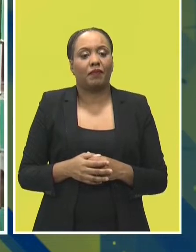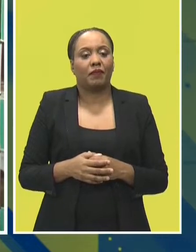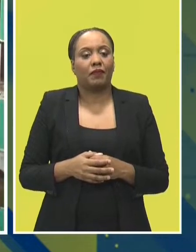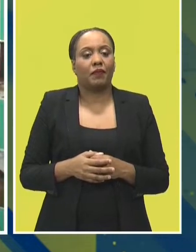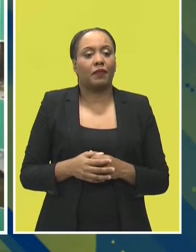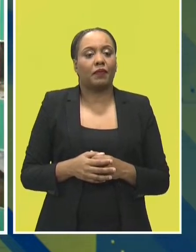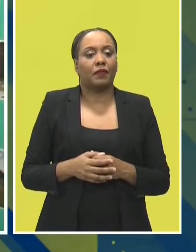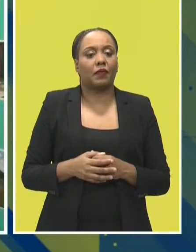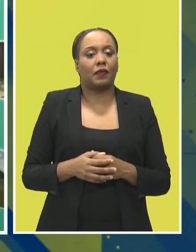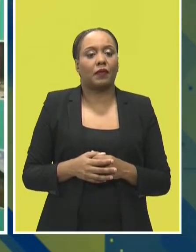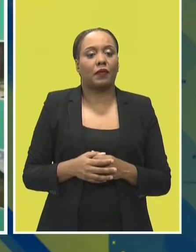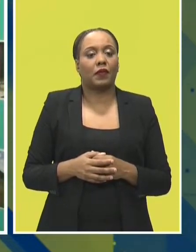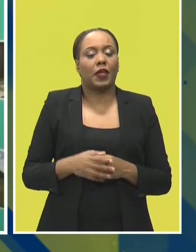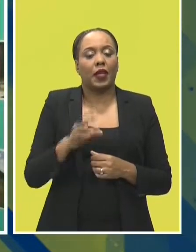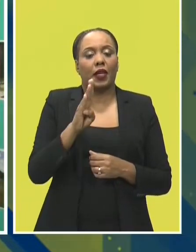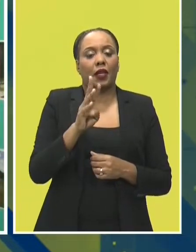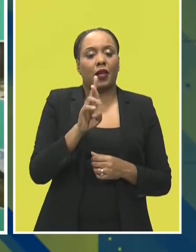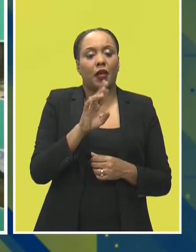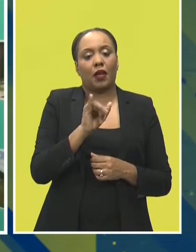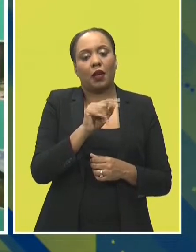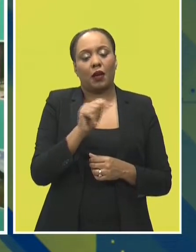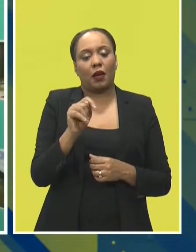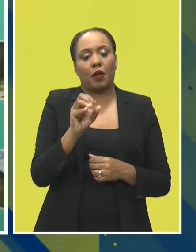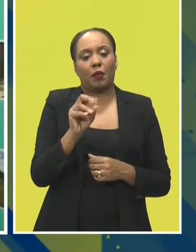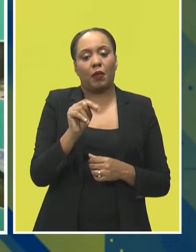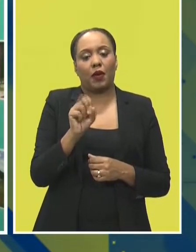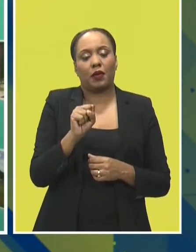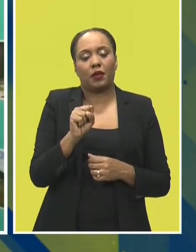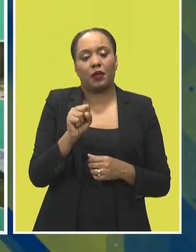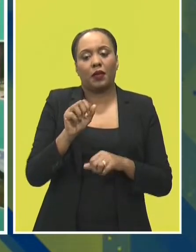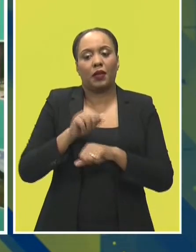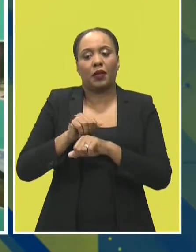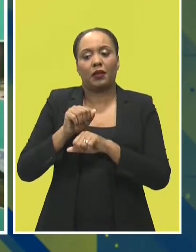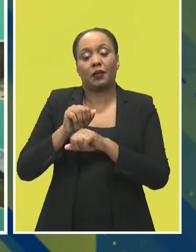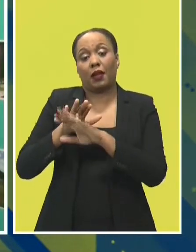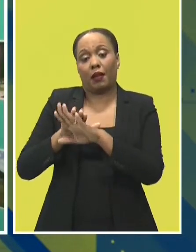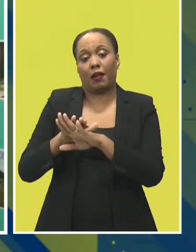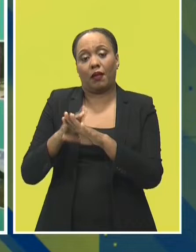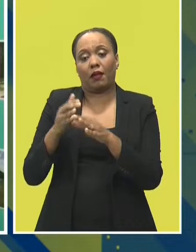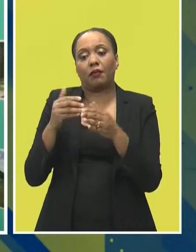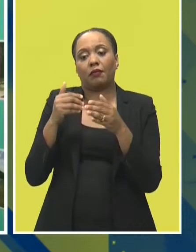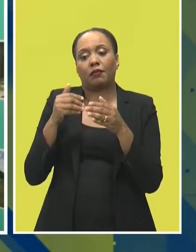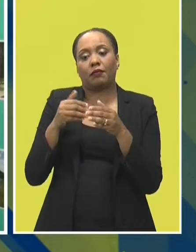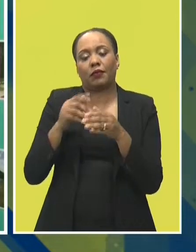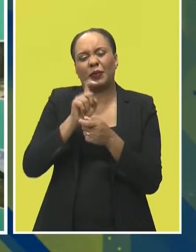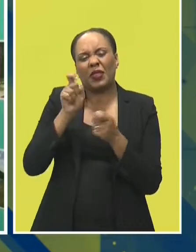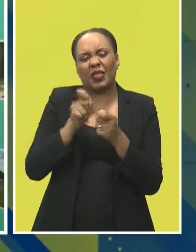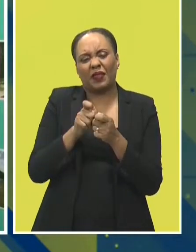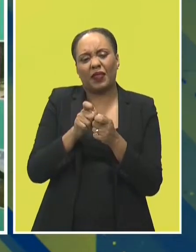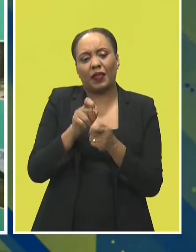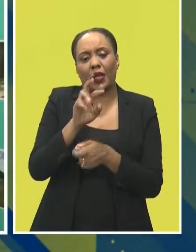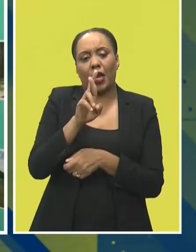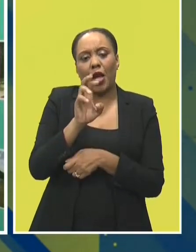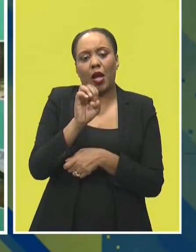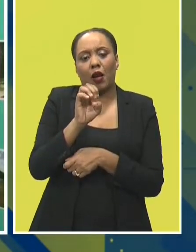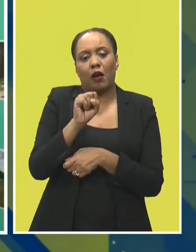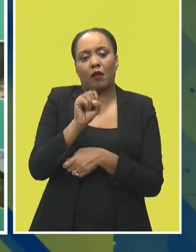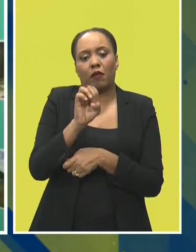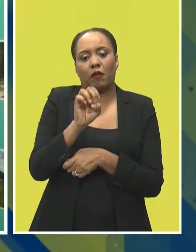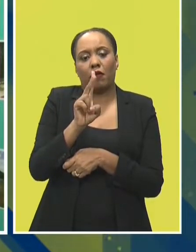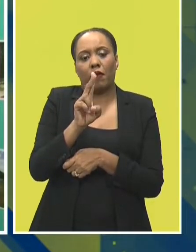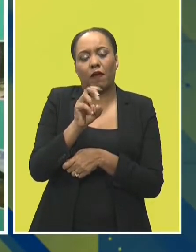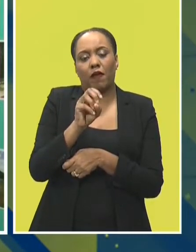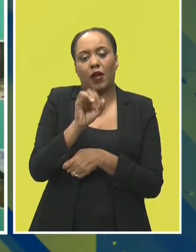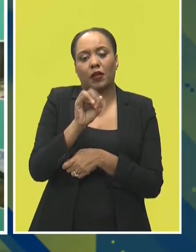in Reservoir Road, Britton's Hill. Over the years, the Rotary Club have sponsored and organized a